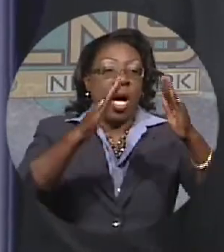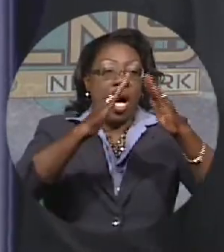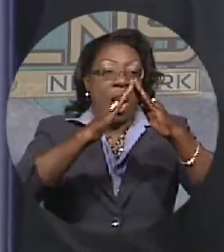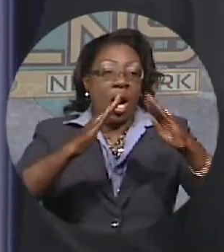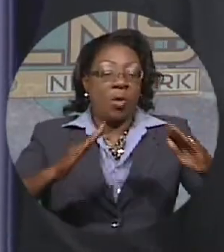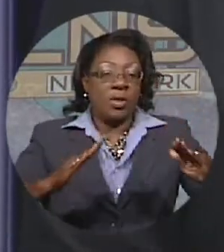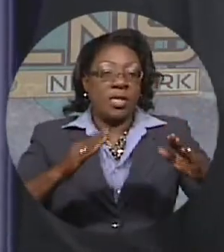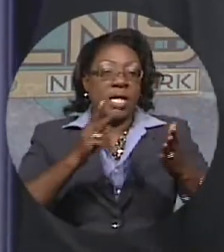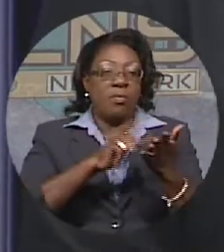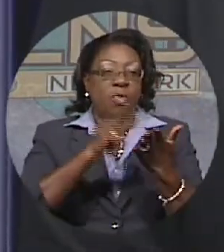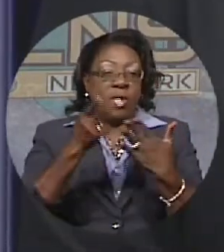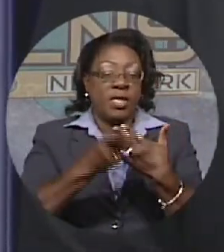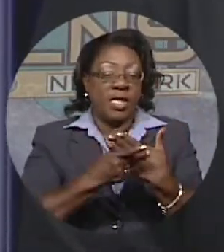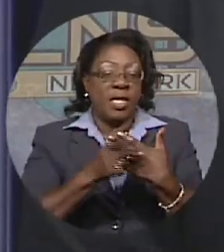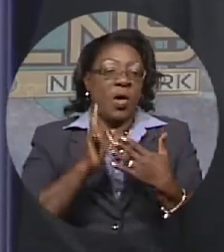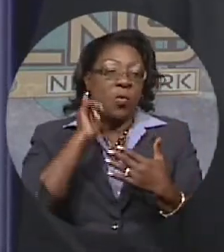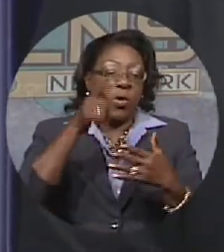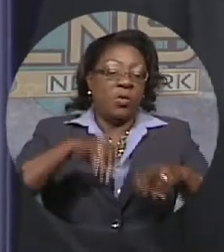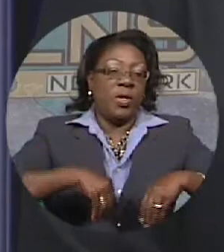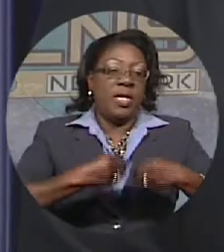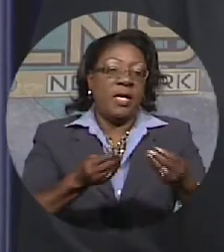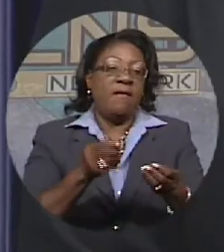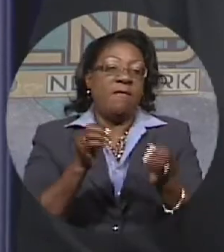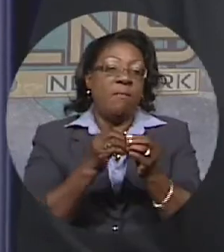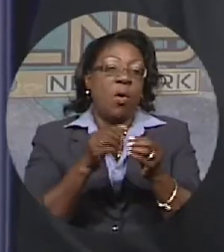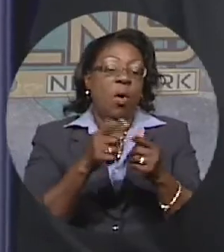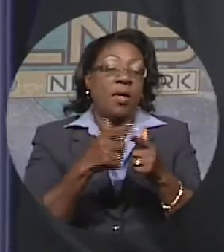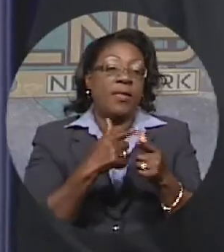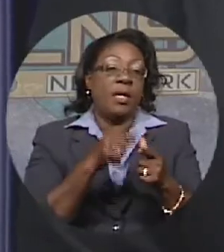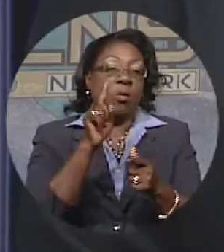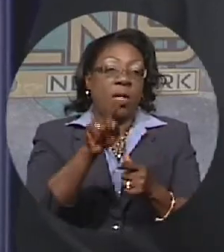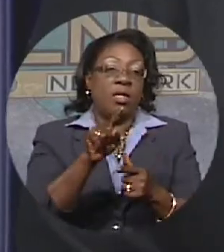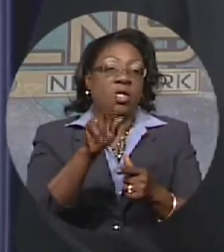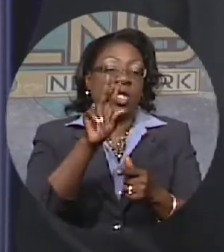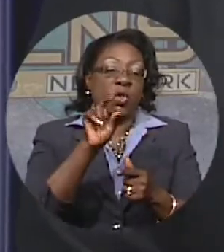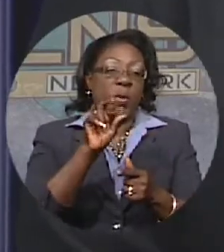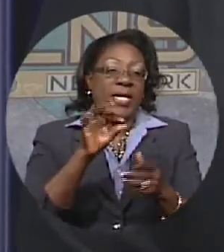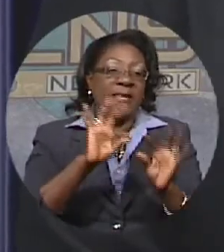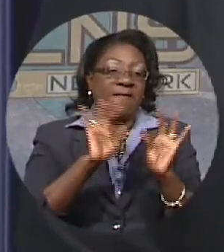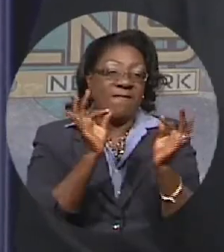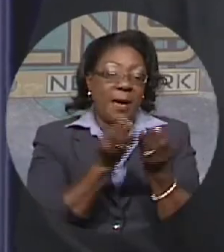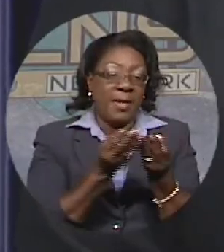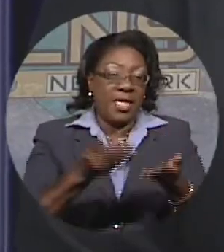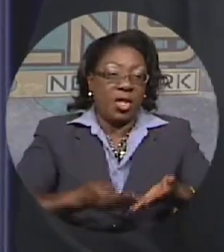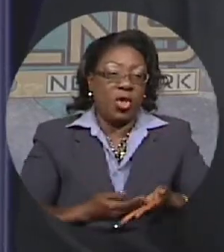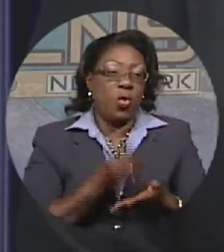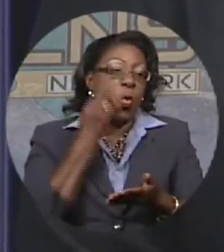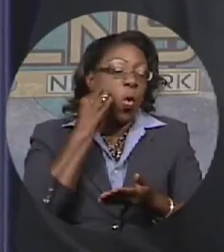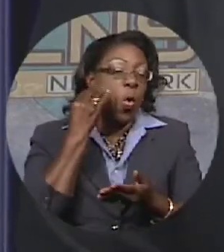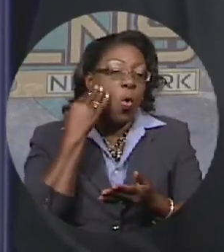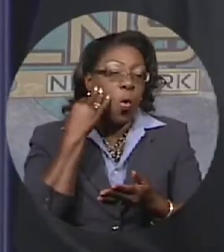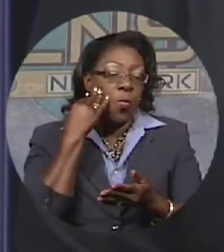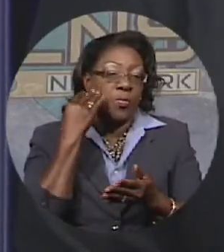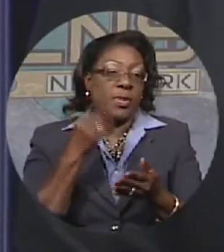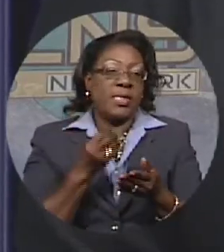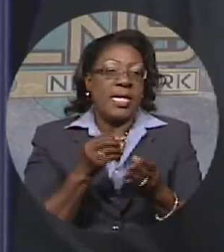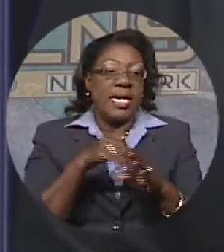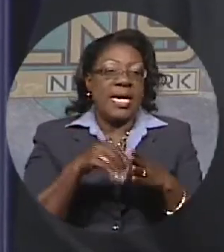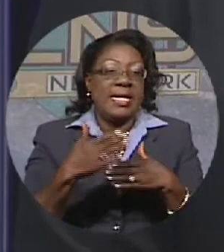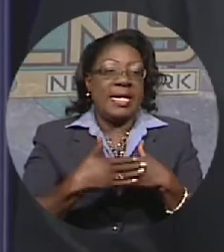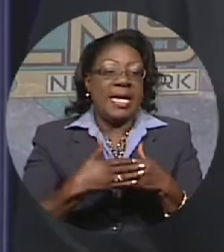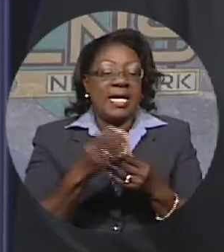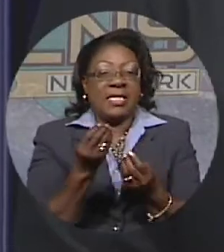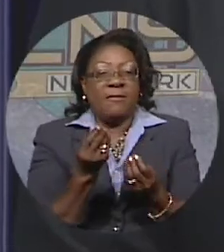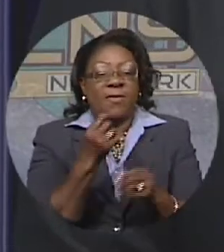than 120 families in government-built homes in the next few years. BMC Chairman Alex Storr telling ZNS News today that the BMC